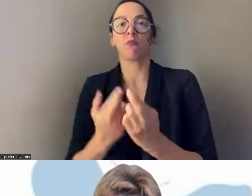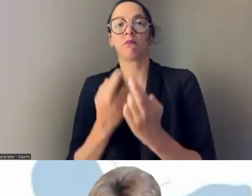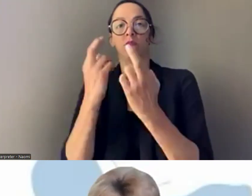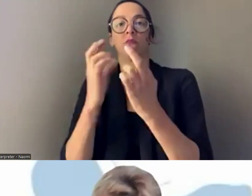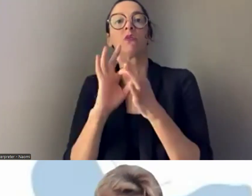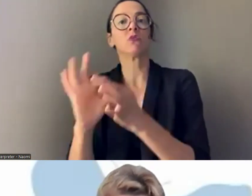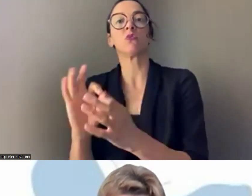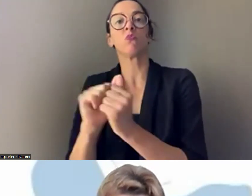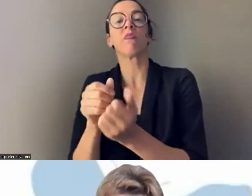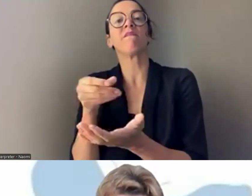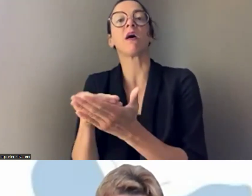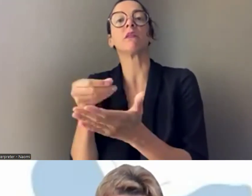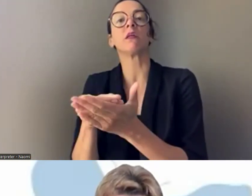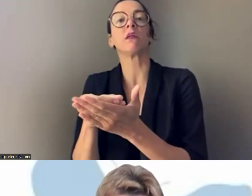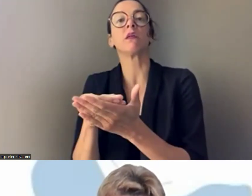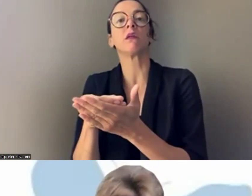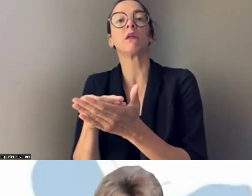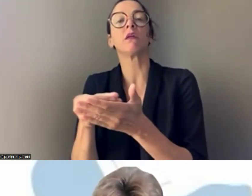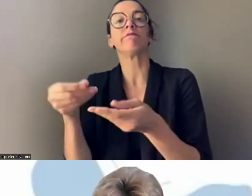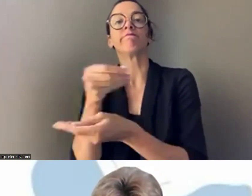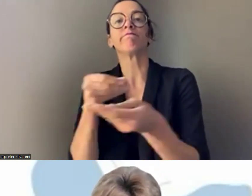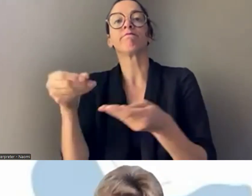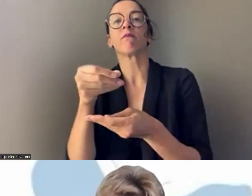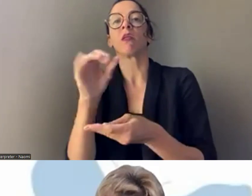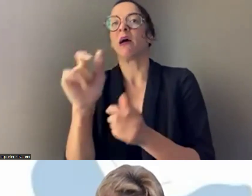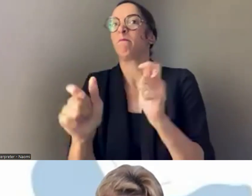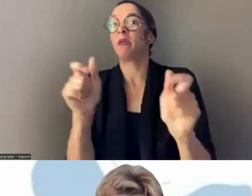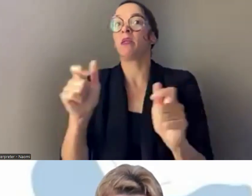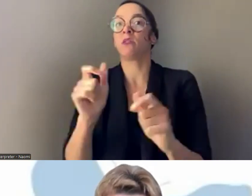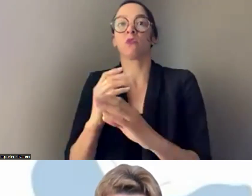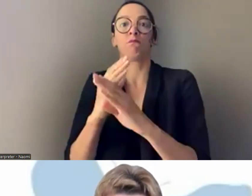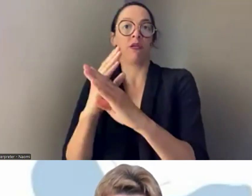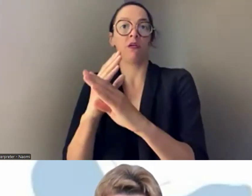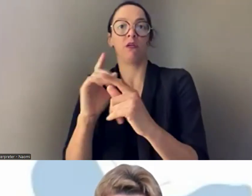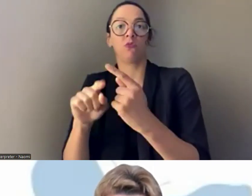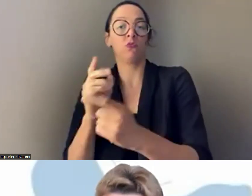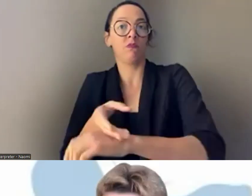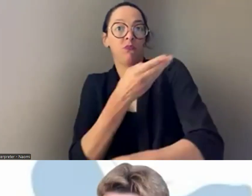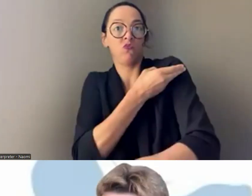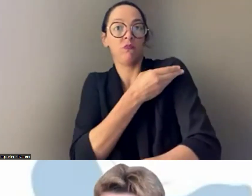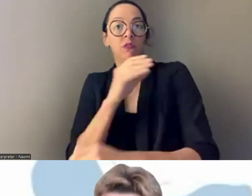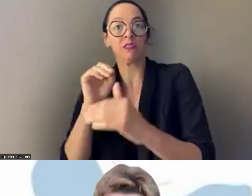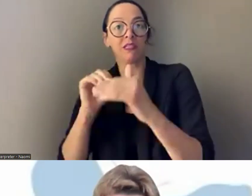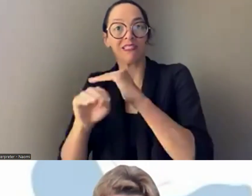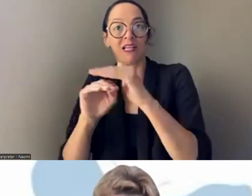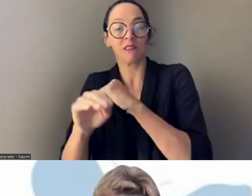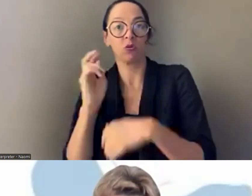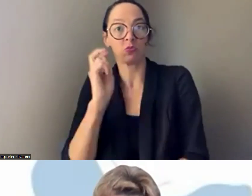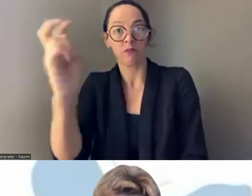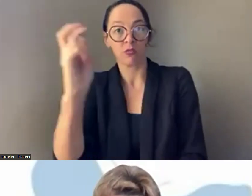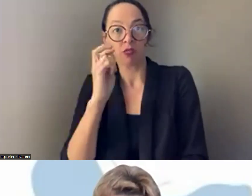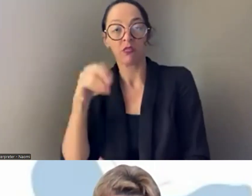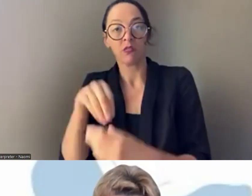funding. A major barrier to improvements to accessible transportation in the state